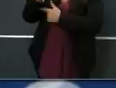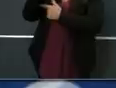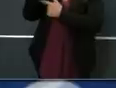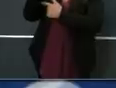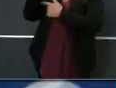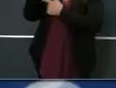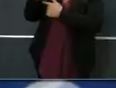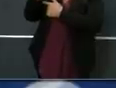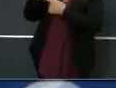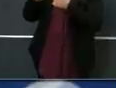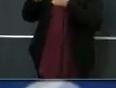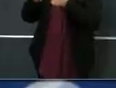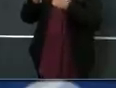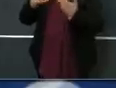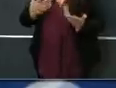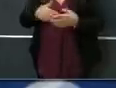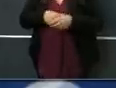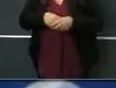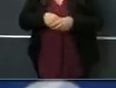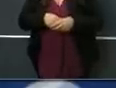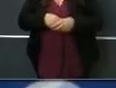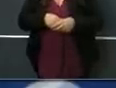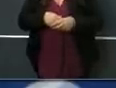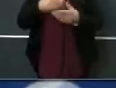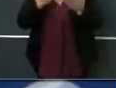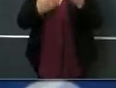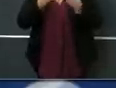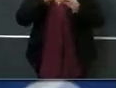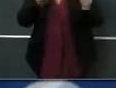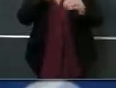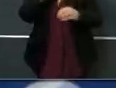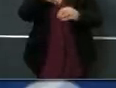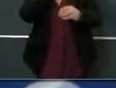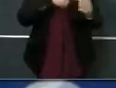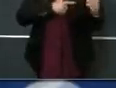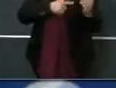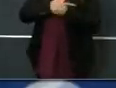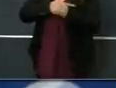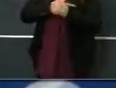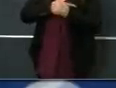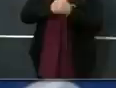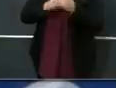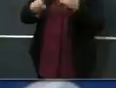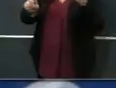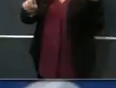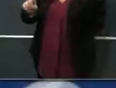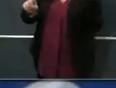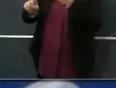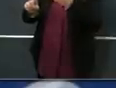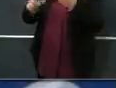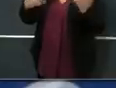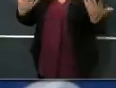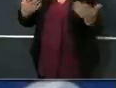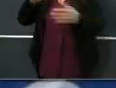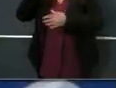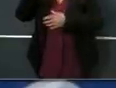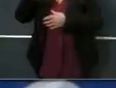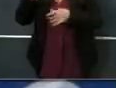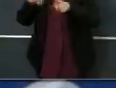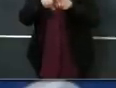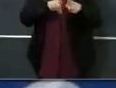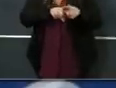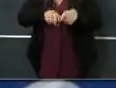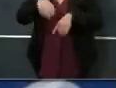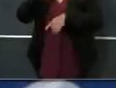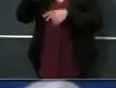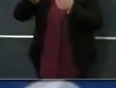Linda, sorry, no direct questions. I think that may be good news. Rob, extend the same. Tony Thurman, Superintendent of Public Education,